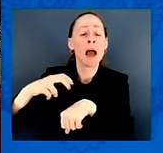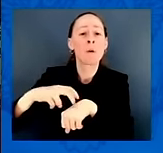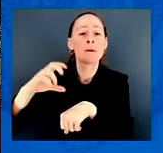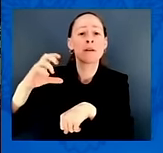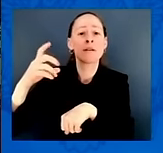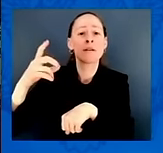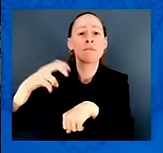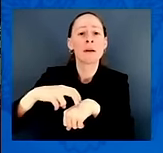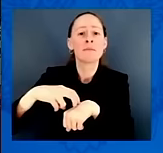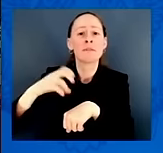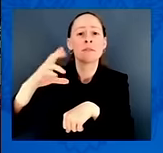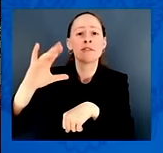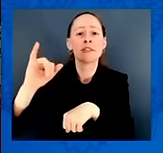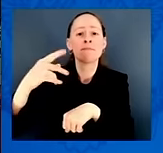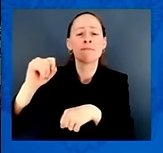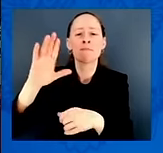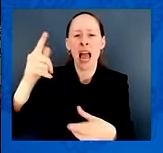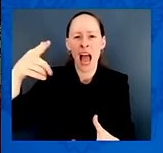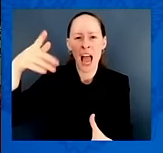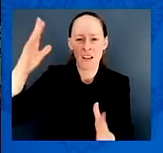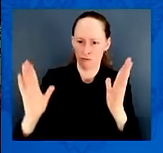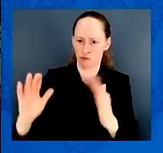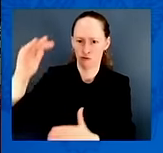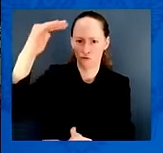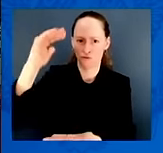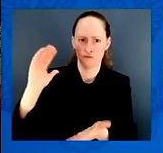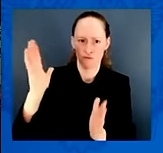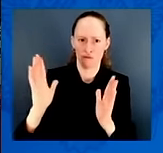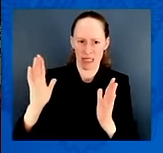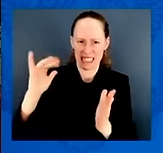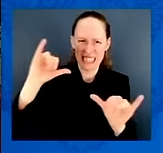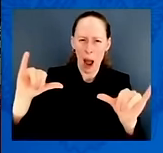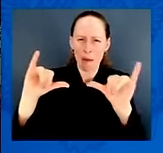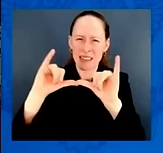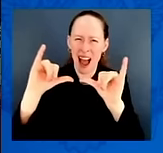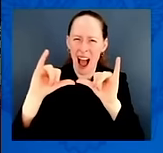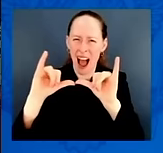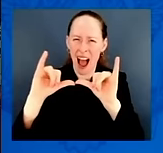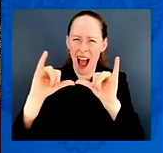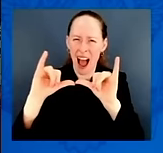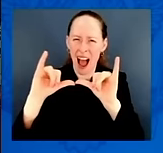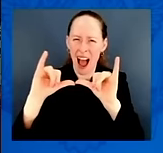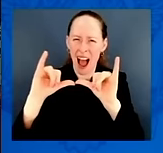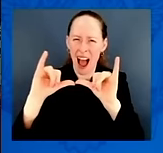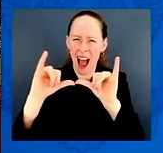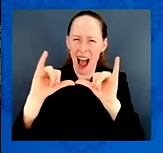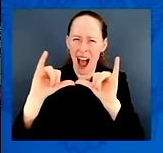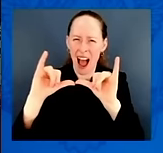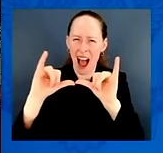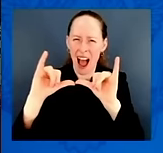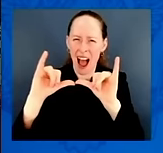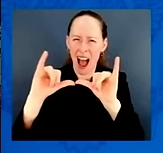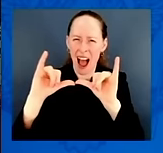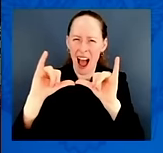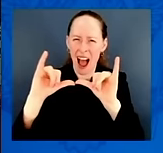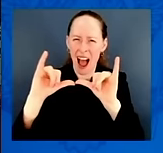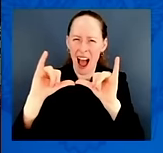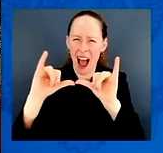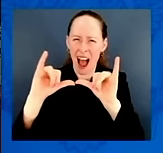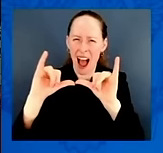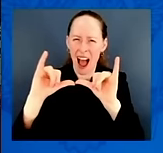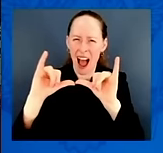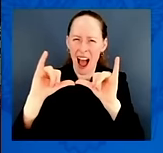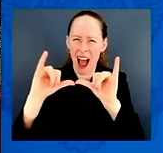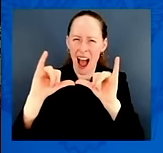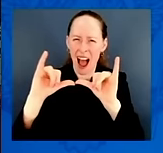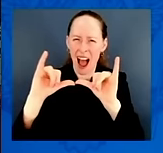lot fewer — same size bag, put fewer chips in it. Oh, here we go with the Super Bowl commercial nonsense.